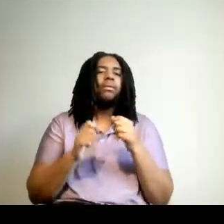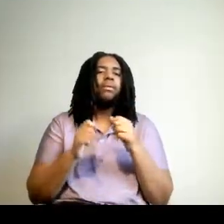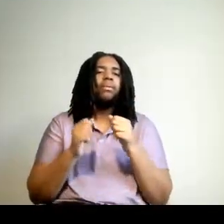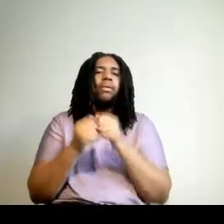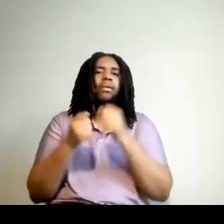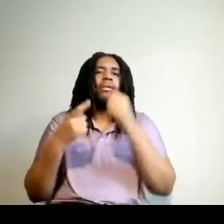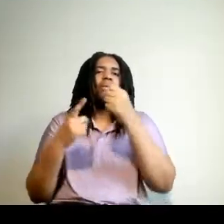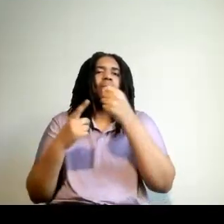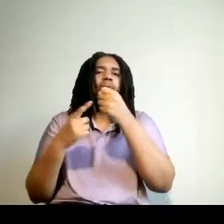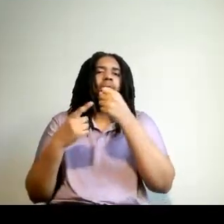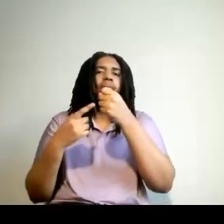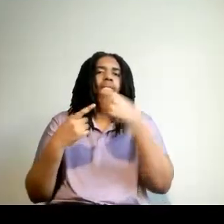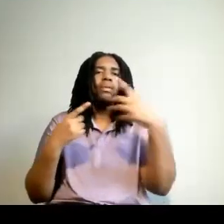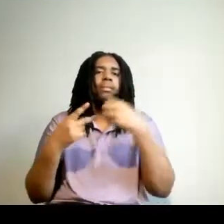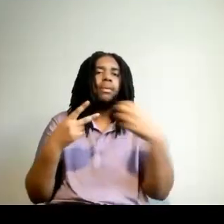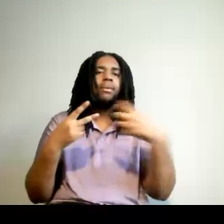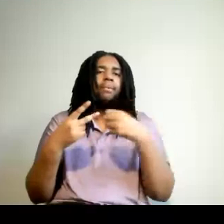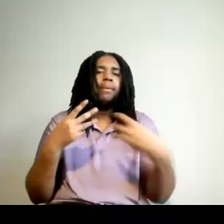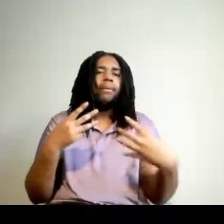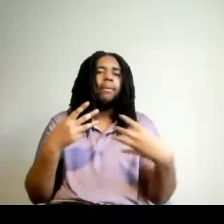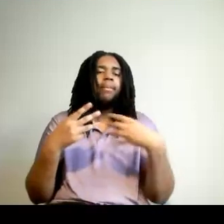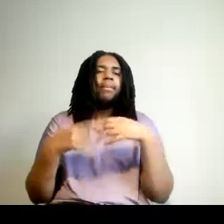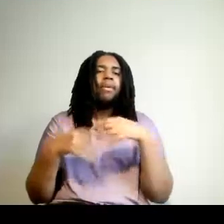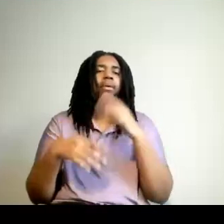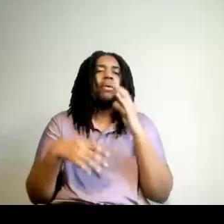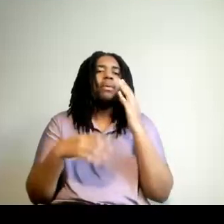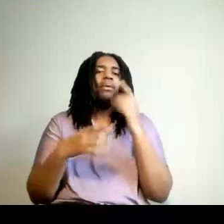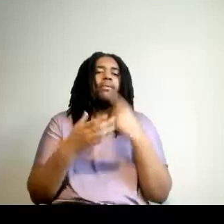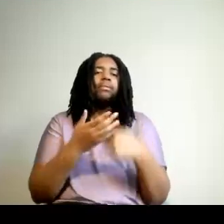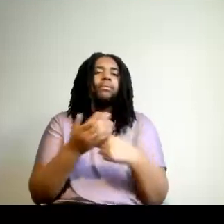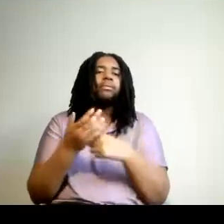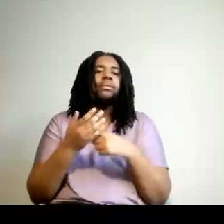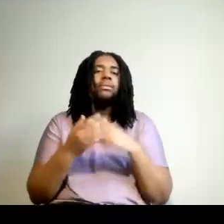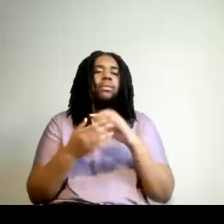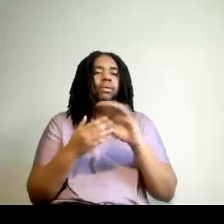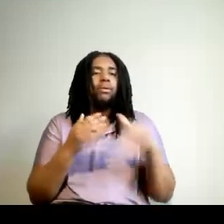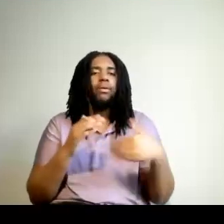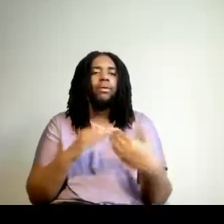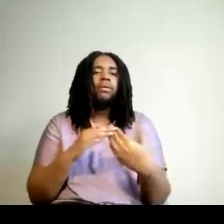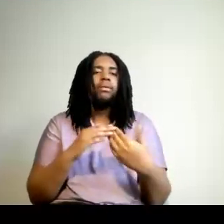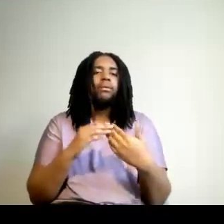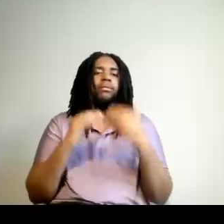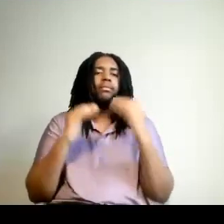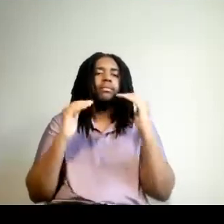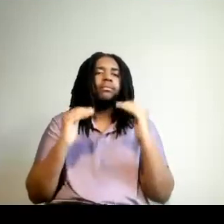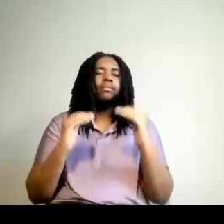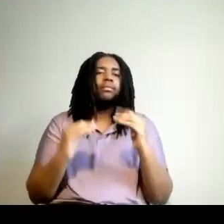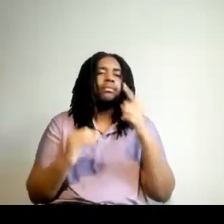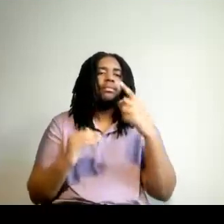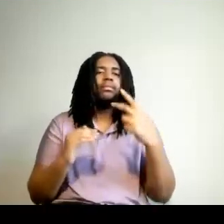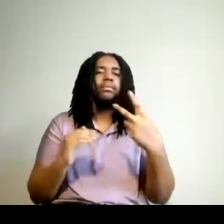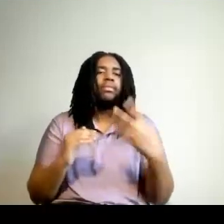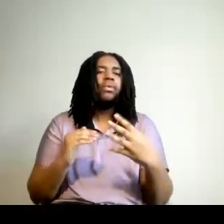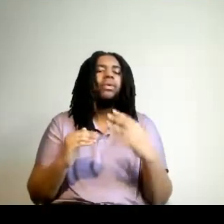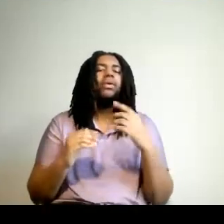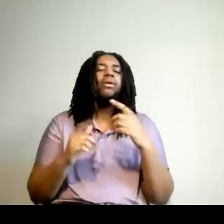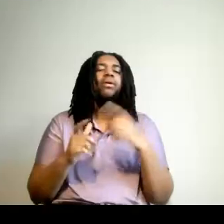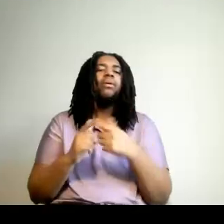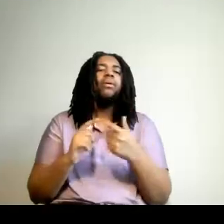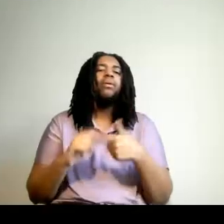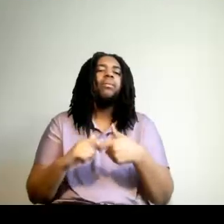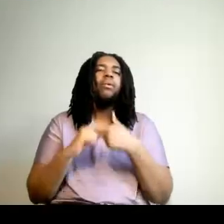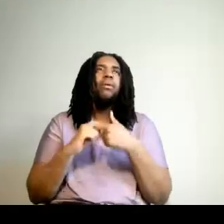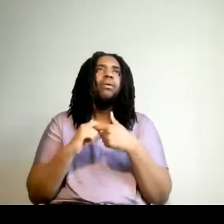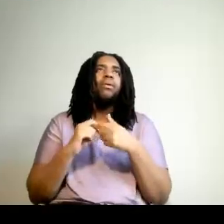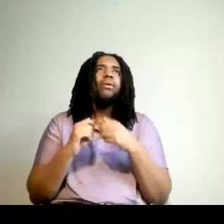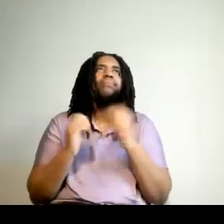them. We're going to go through all of them at first, one after the other, and then we'll take a pause, kind of